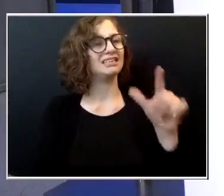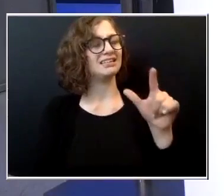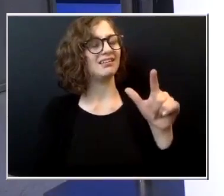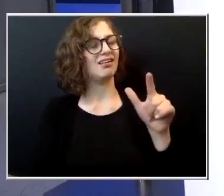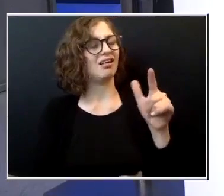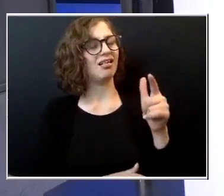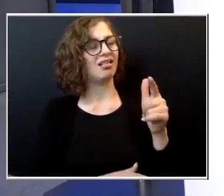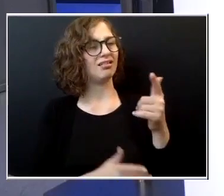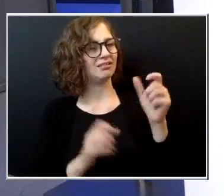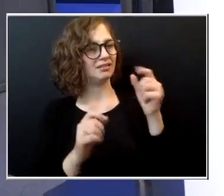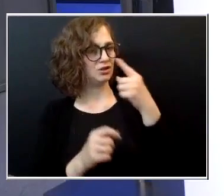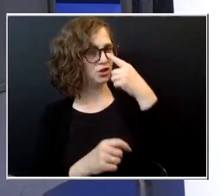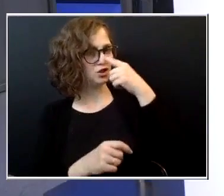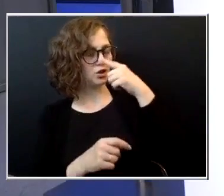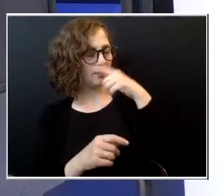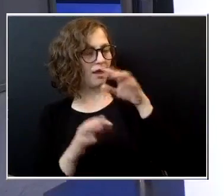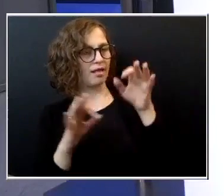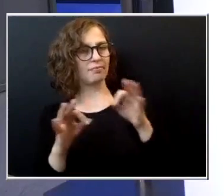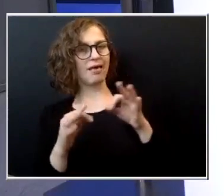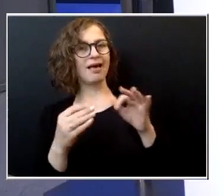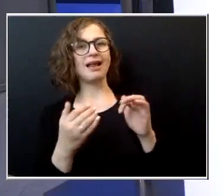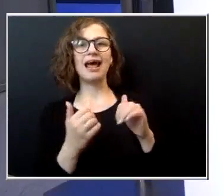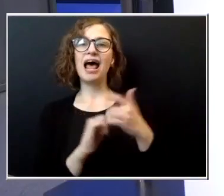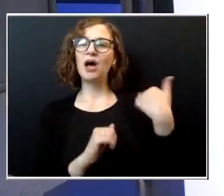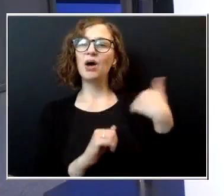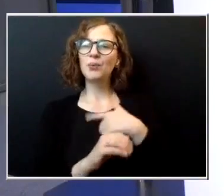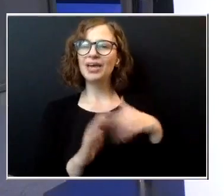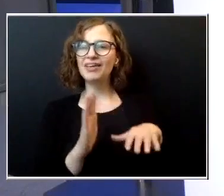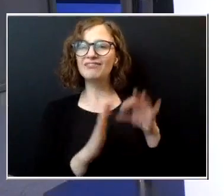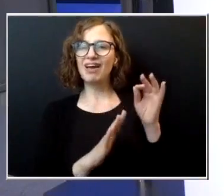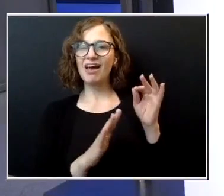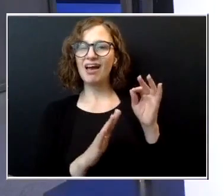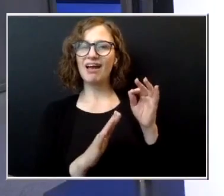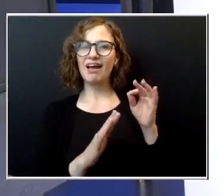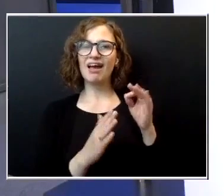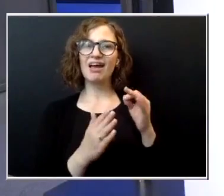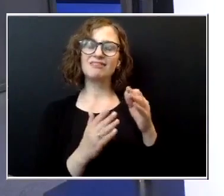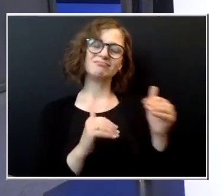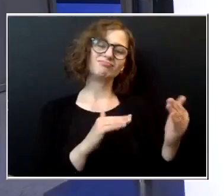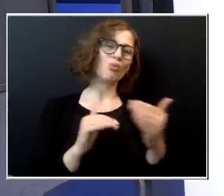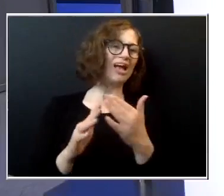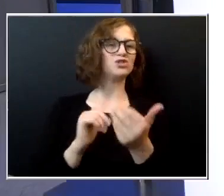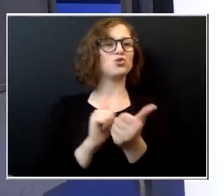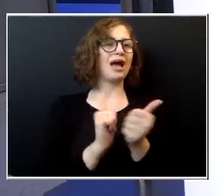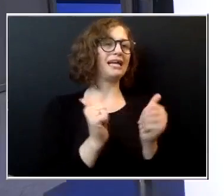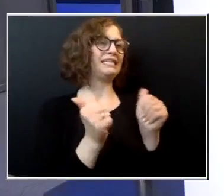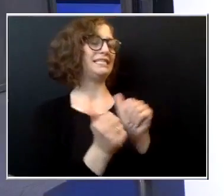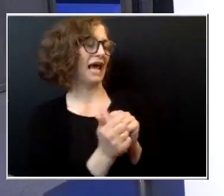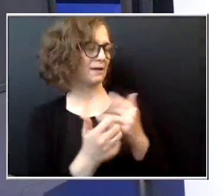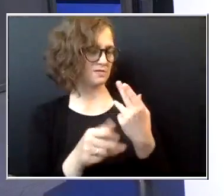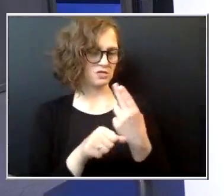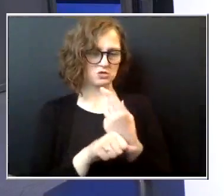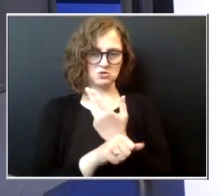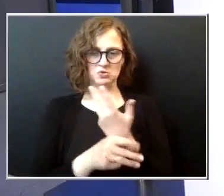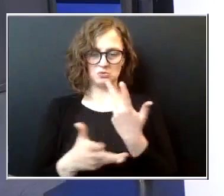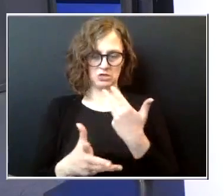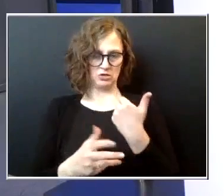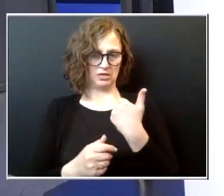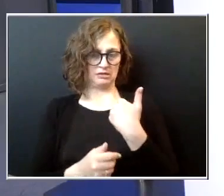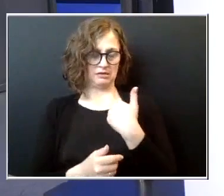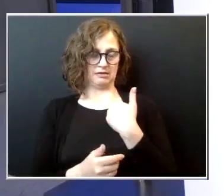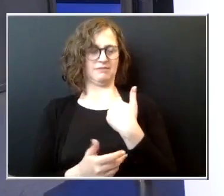it's interesting how we find ways to adapt with what we've got, but why not make it